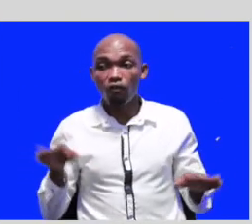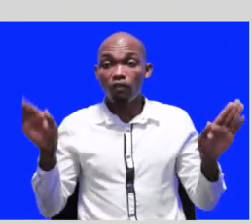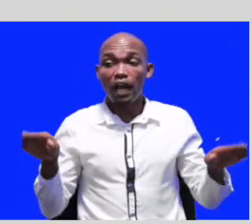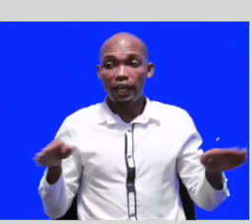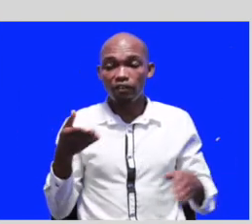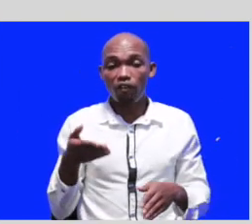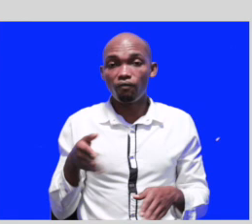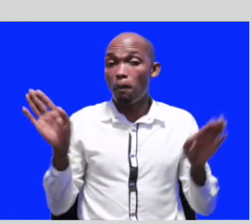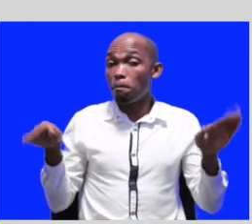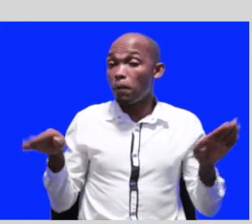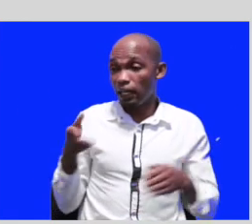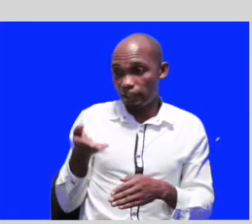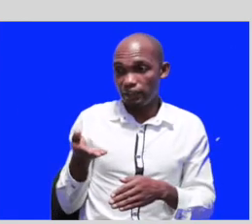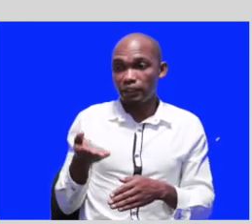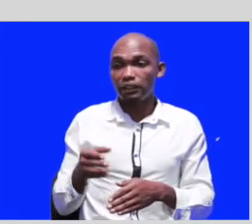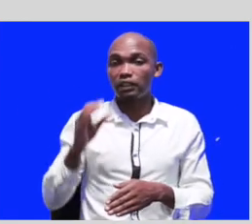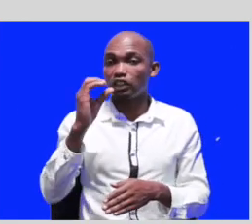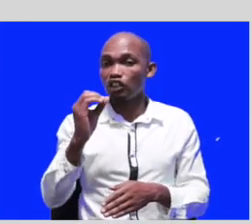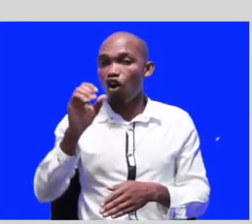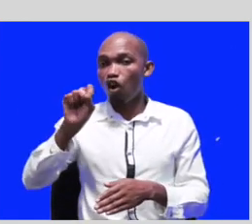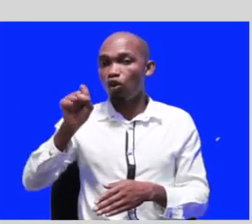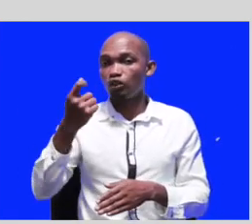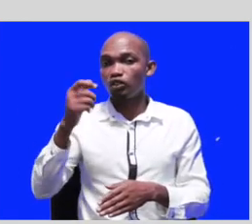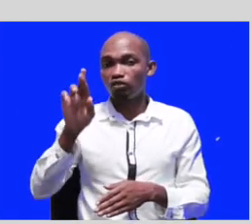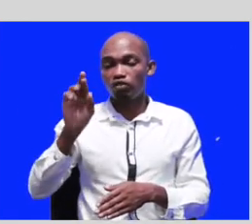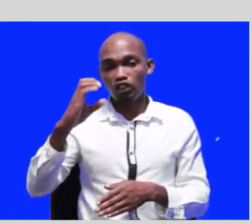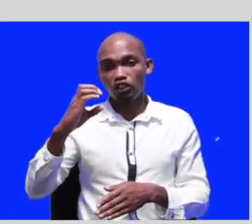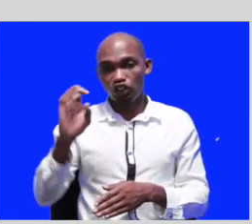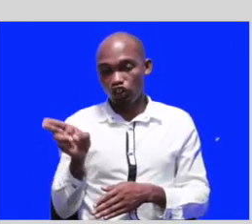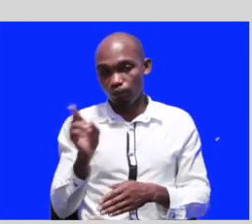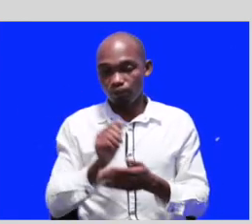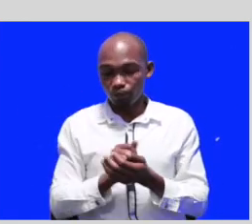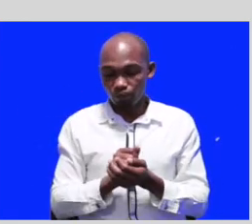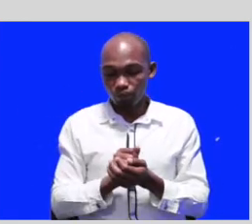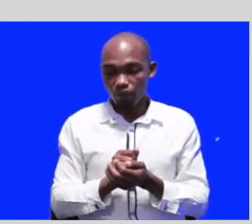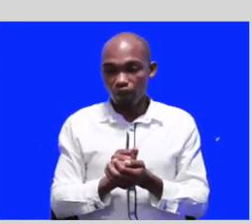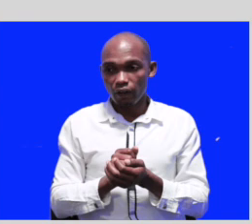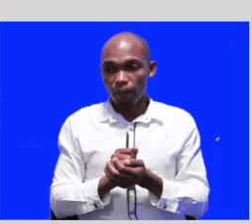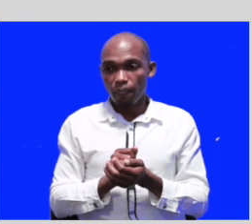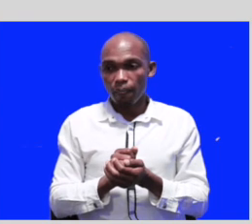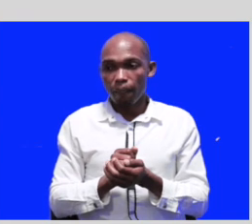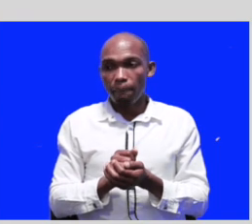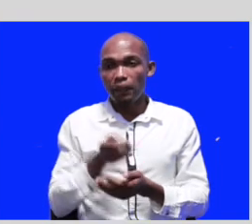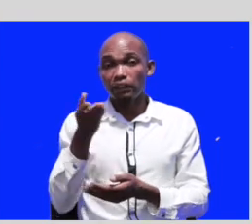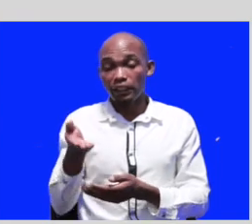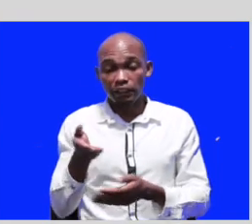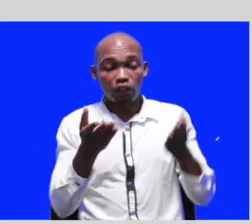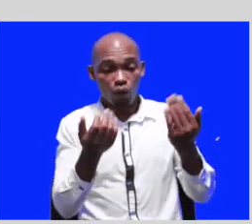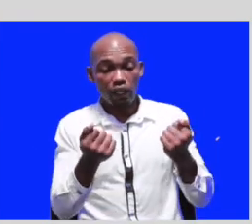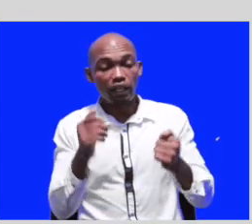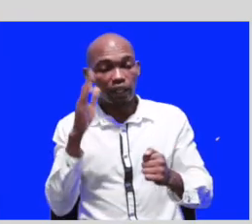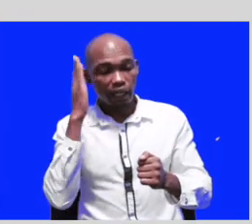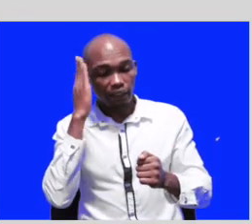birds, such as ostriches and penguins. My dear students,